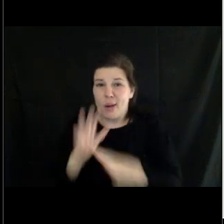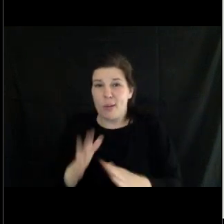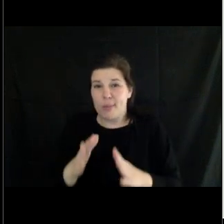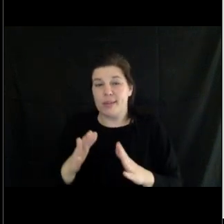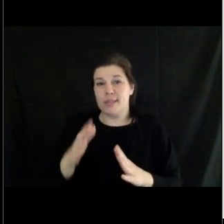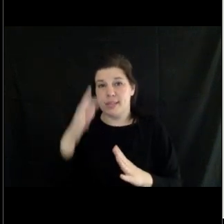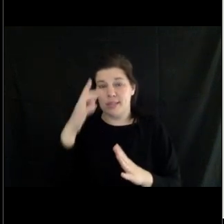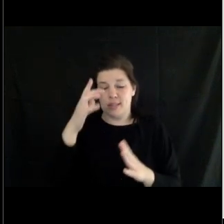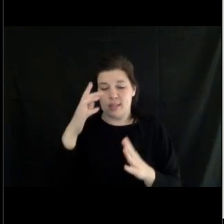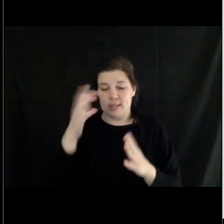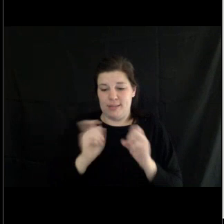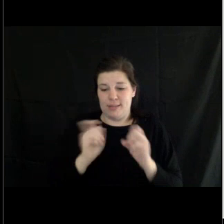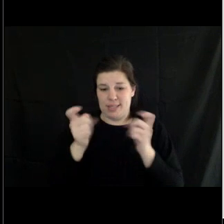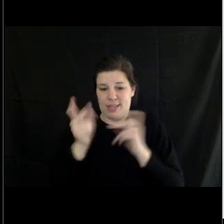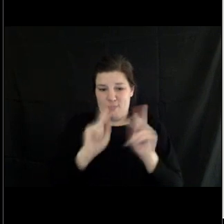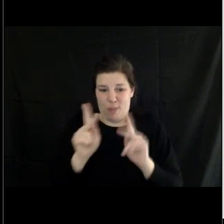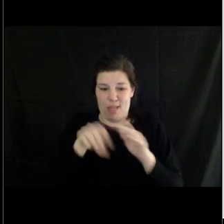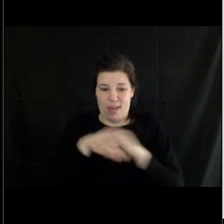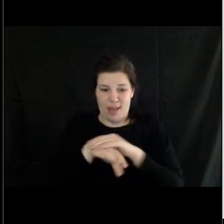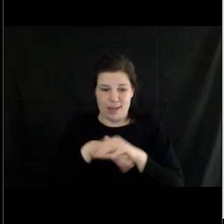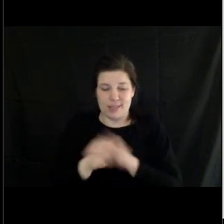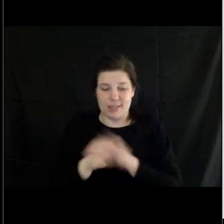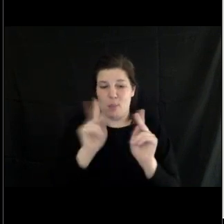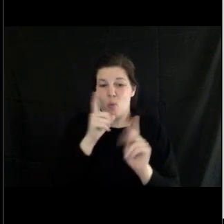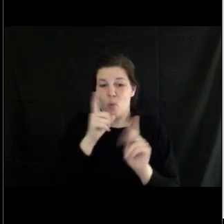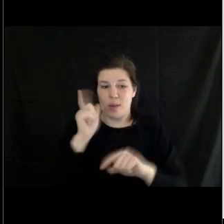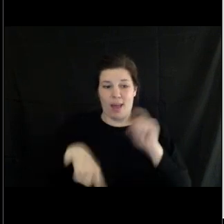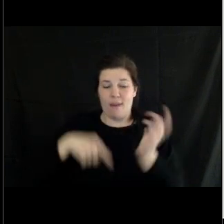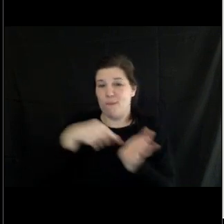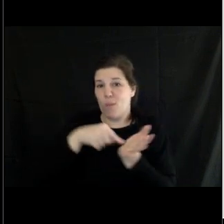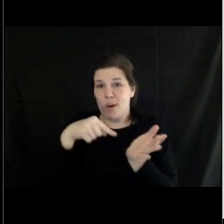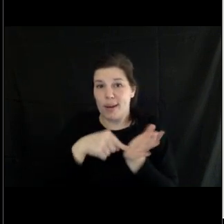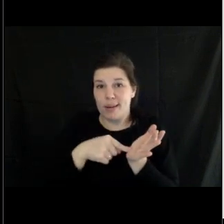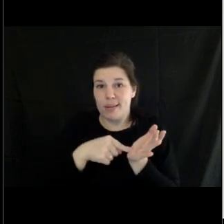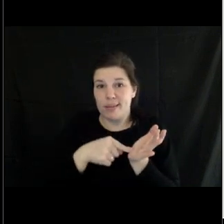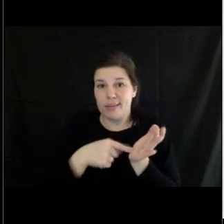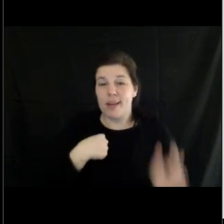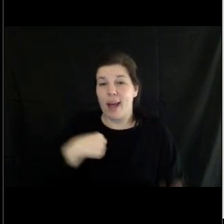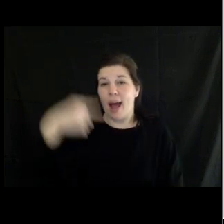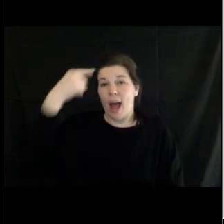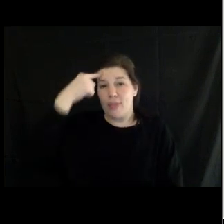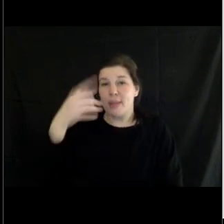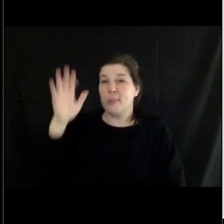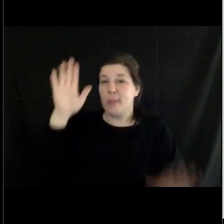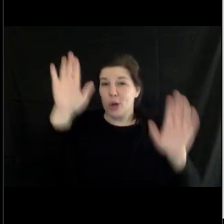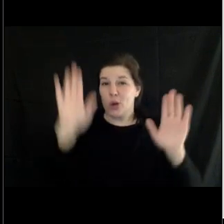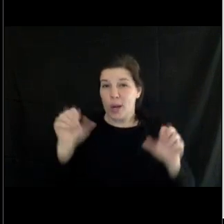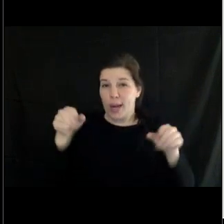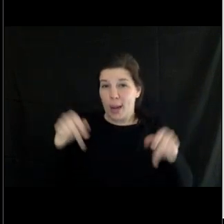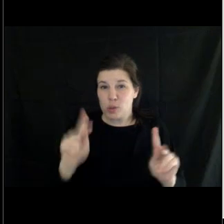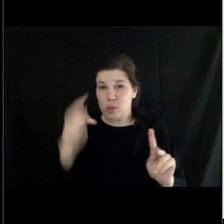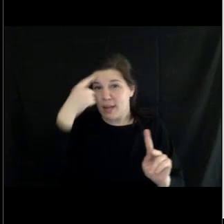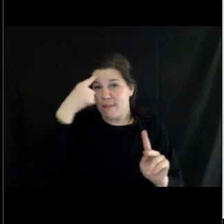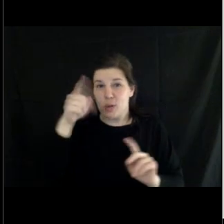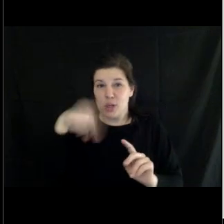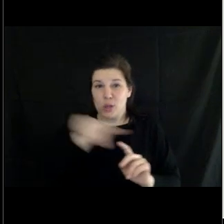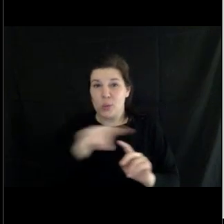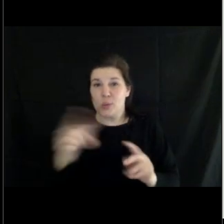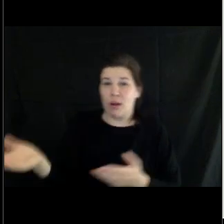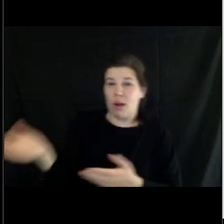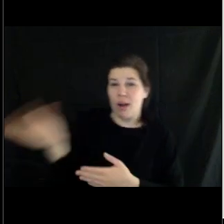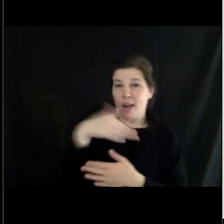who may not be able to afford it. I think that it'll be a great opportunity for you guys to come out so that